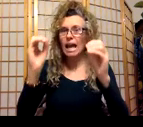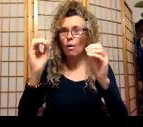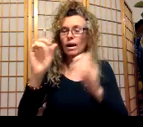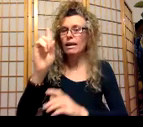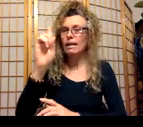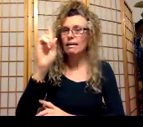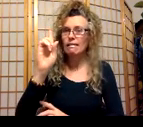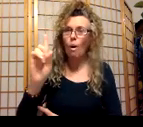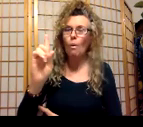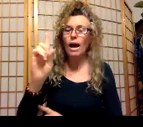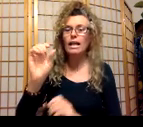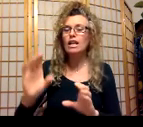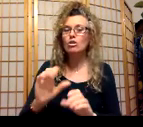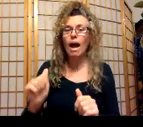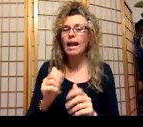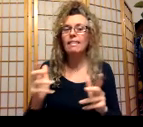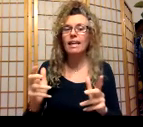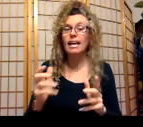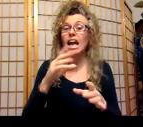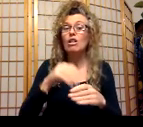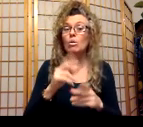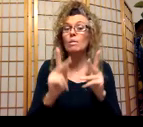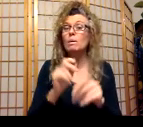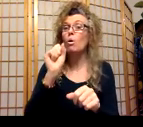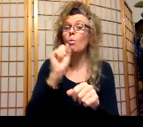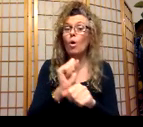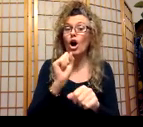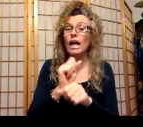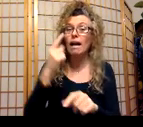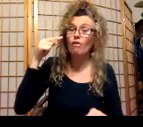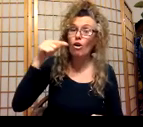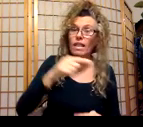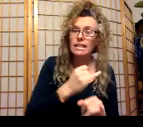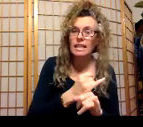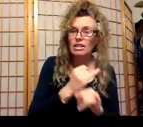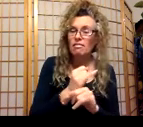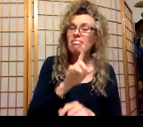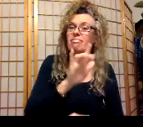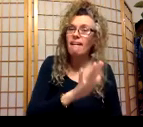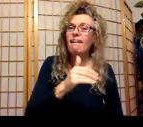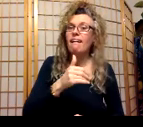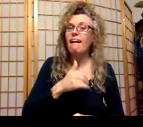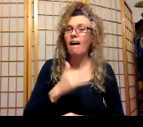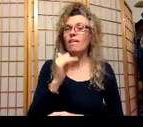anything against this, included the people working for these institutes. They also got immunity.